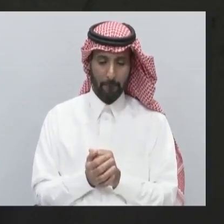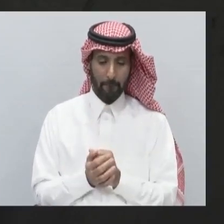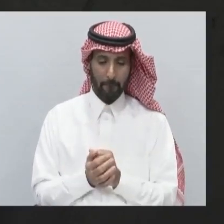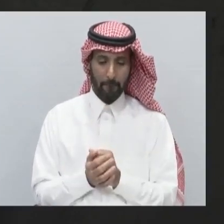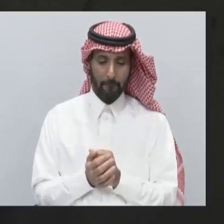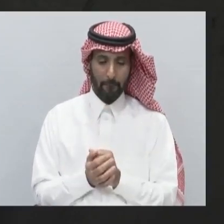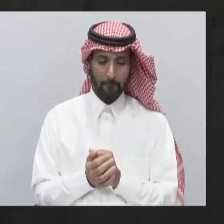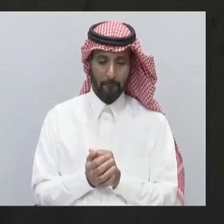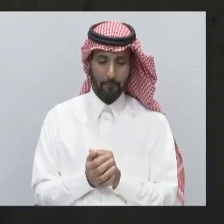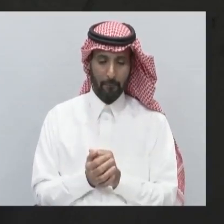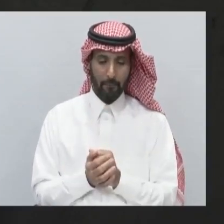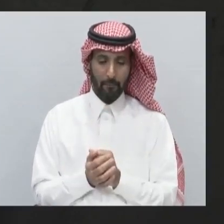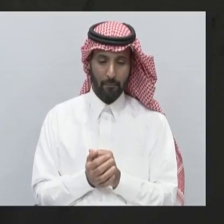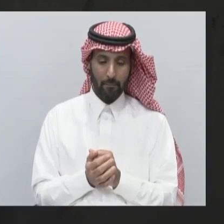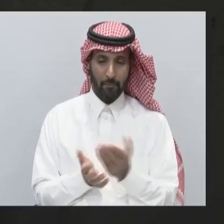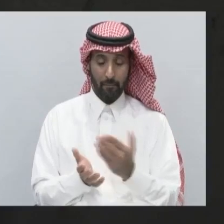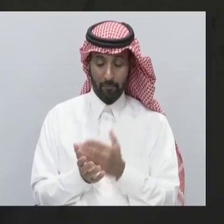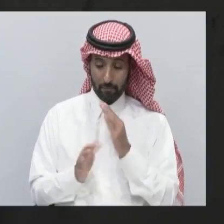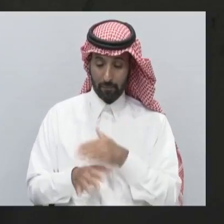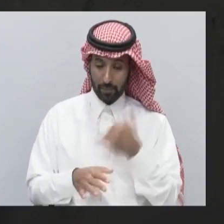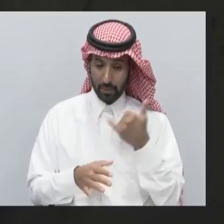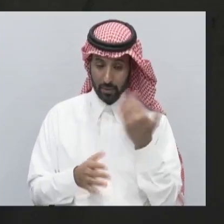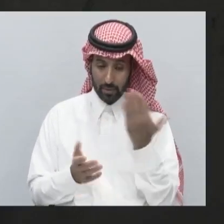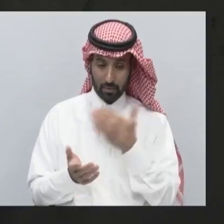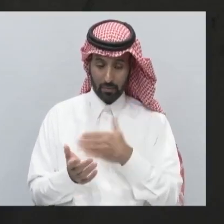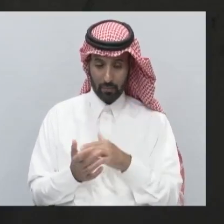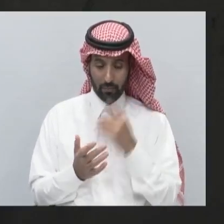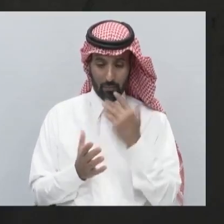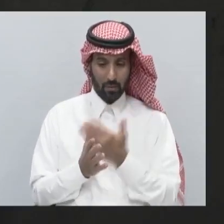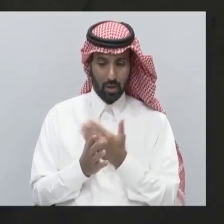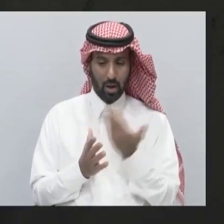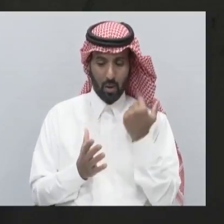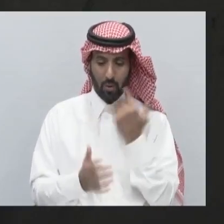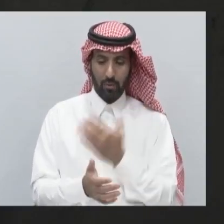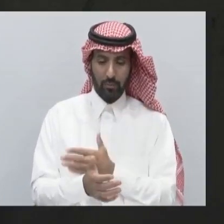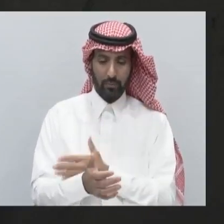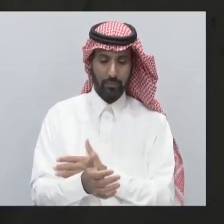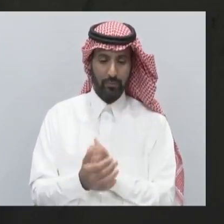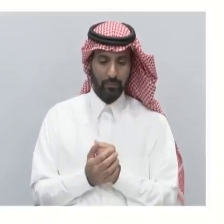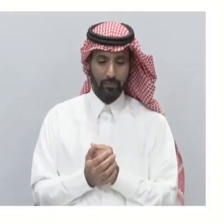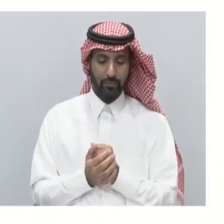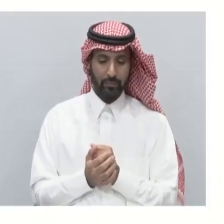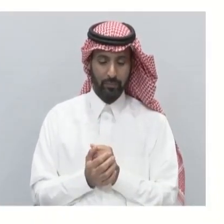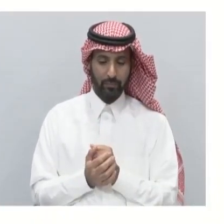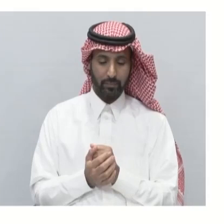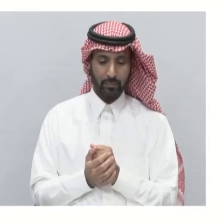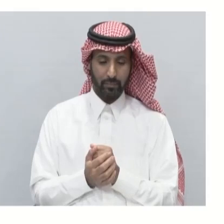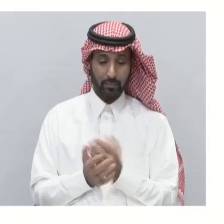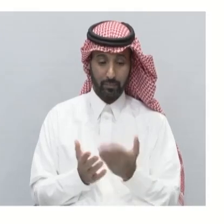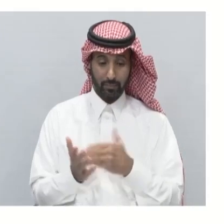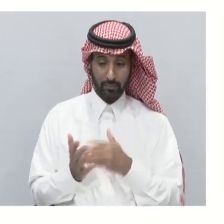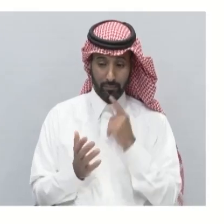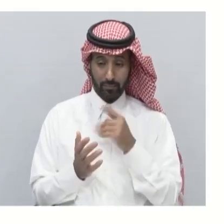sitting for the test today, as well as because I was sick, and here is my sick leave. Ended up